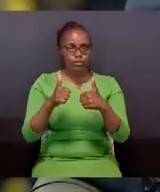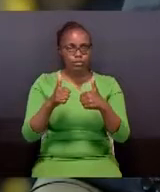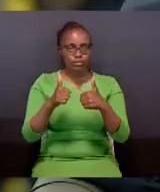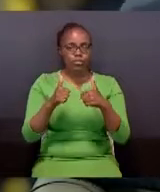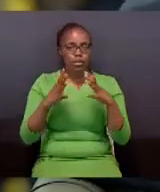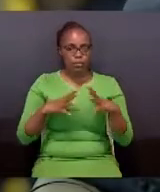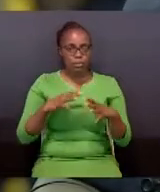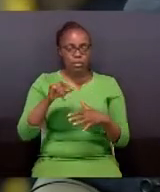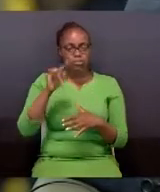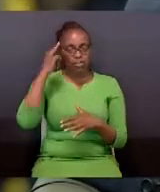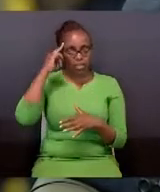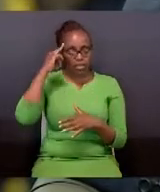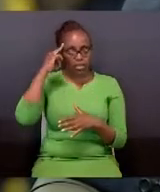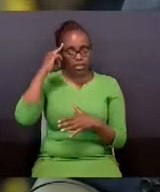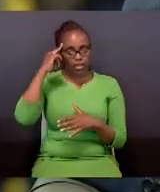people think